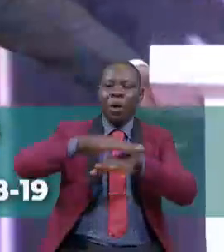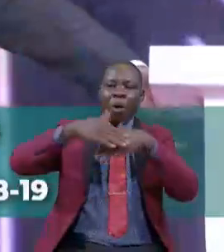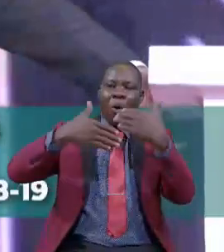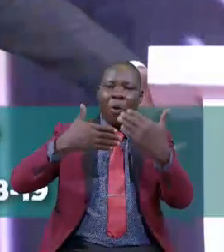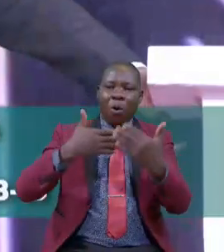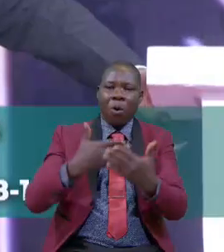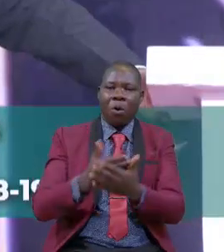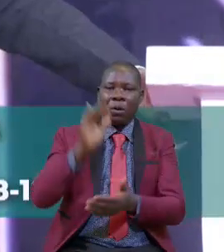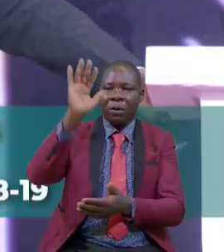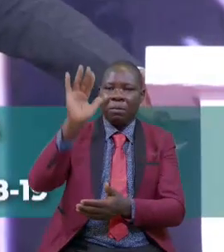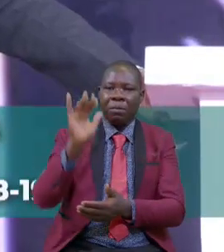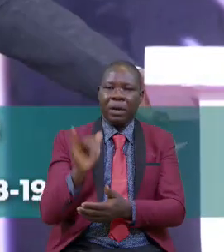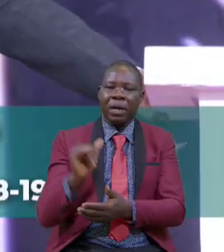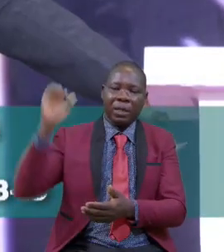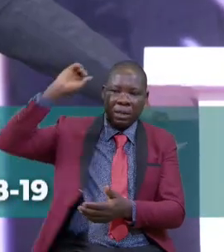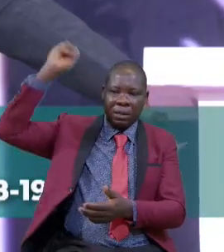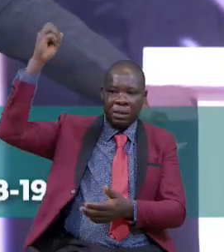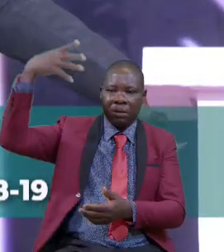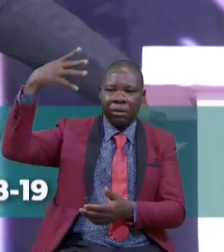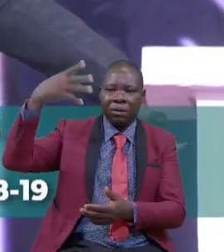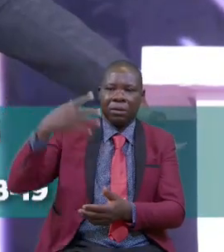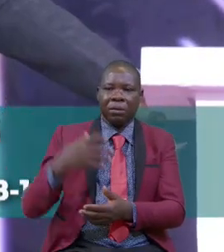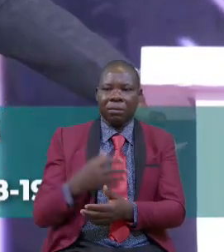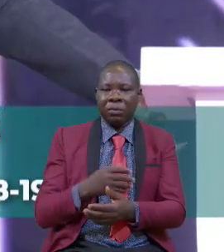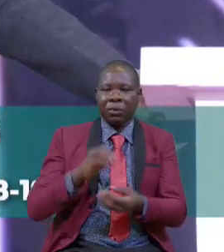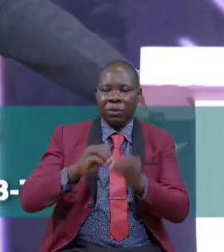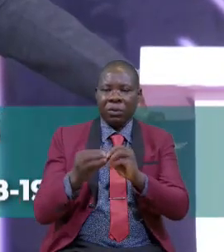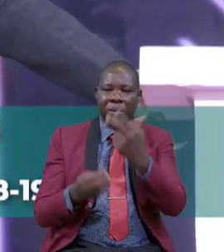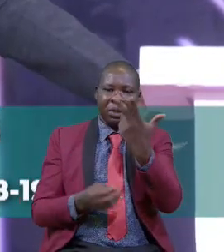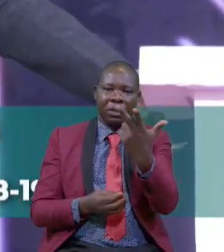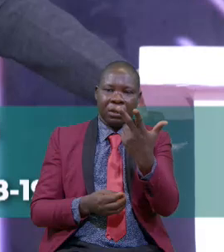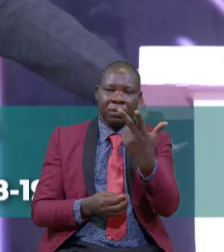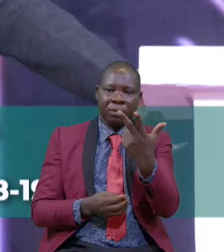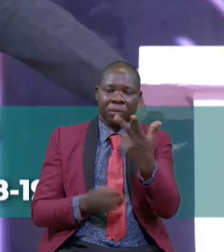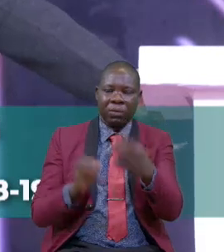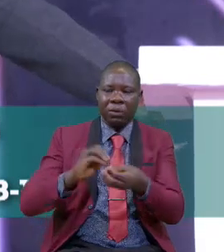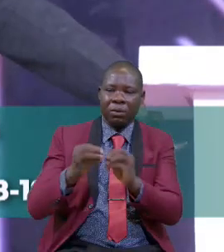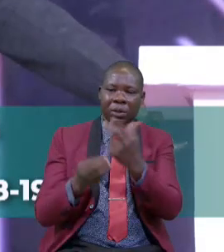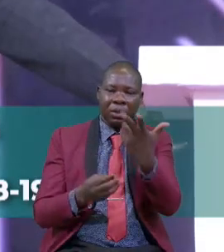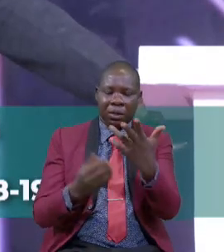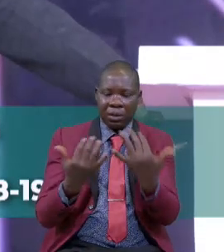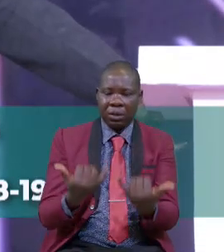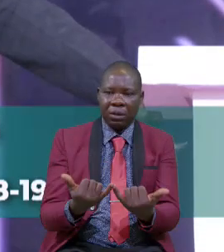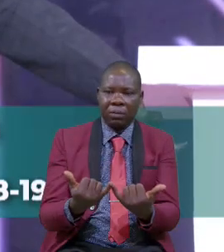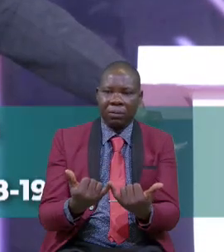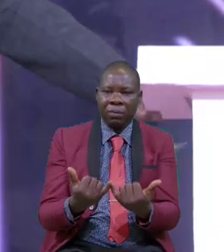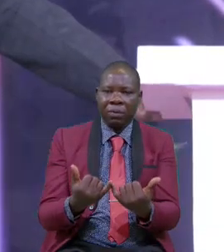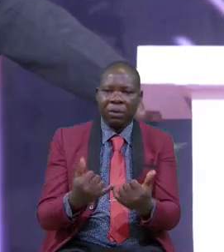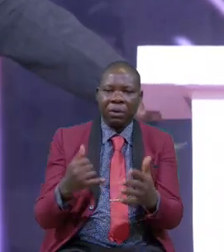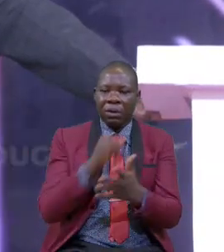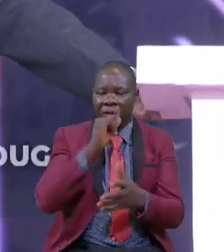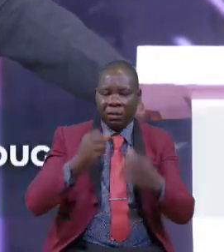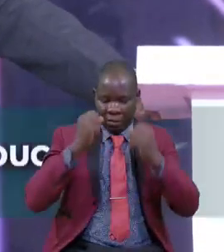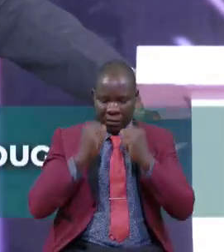by grace. Look at number three. Number three here is fortitude